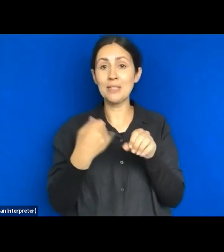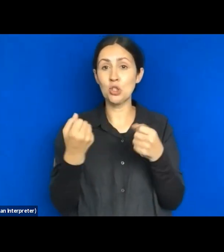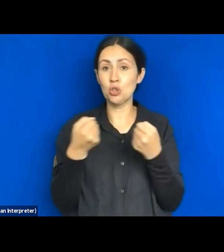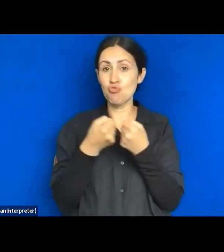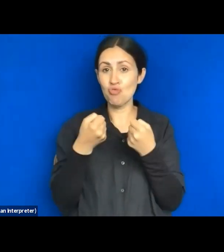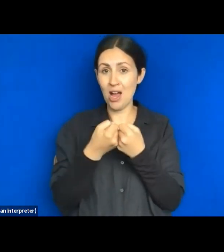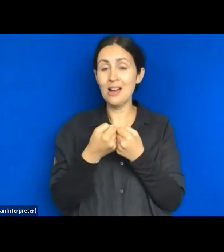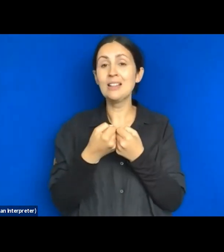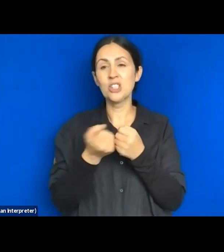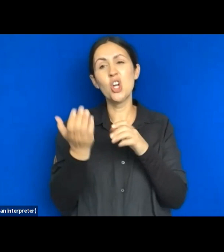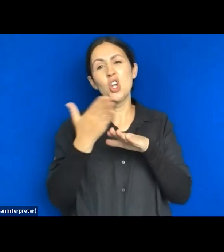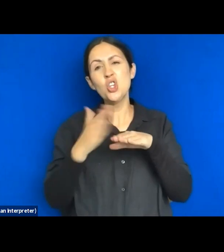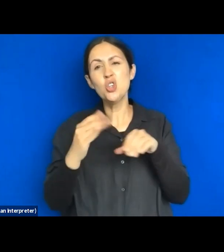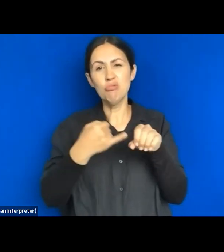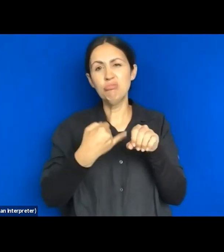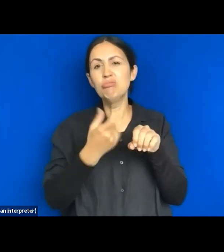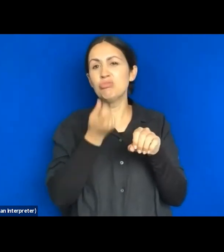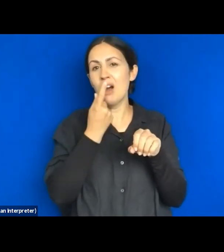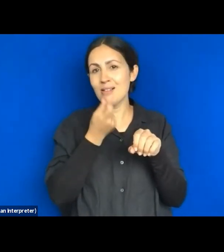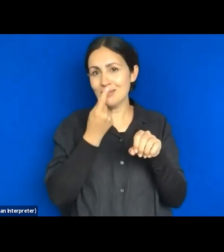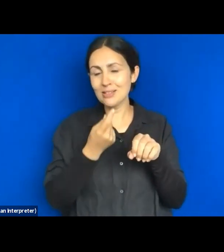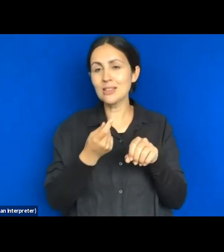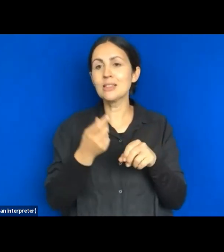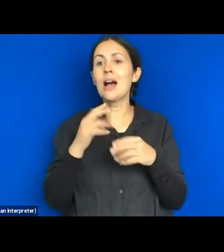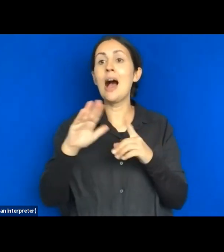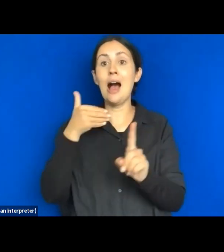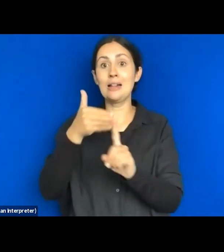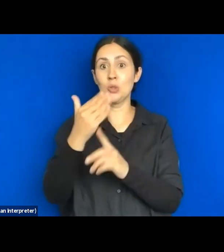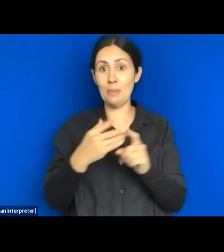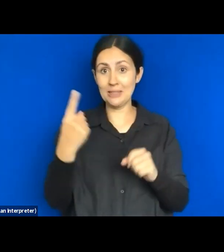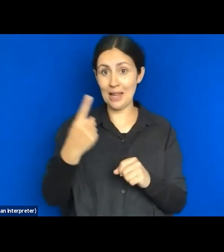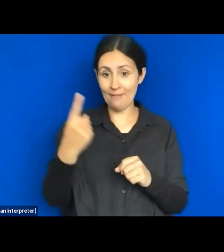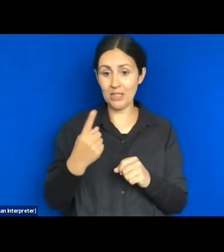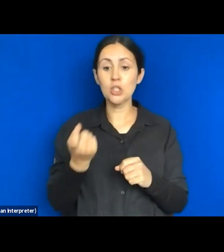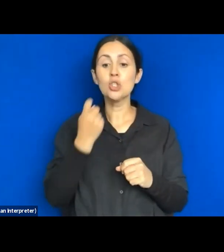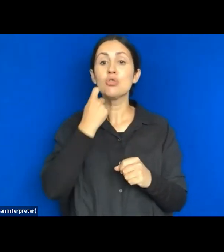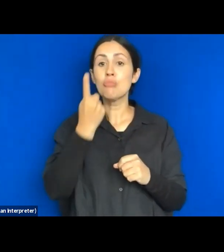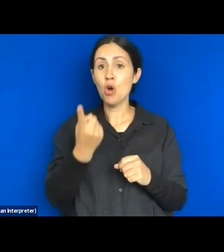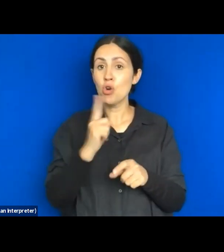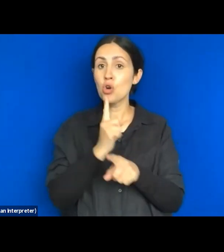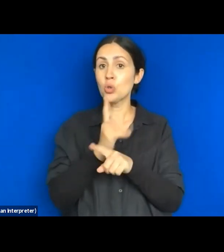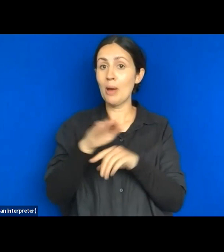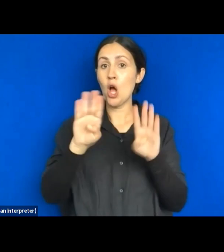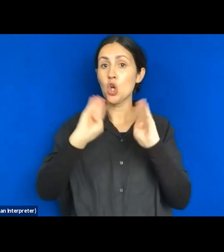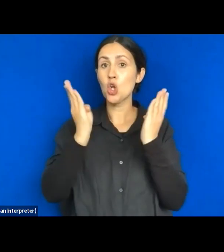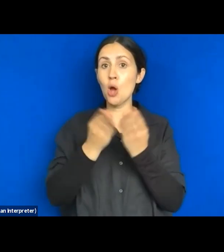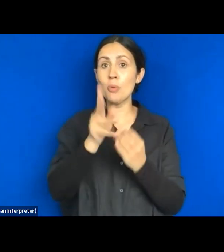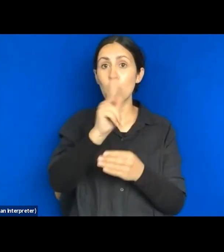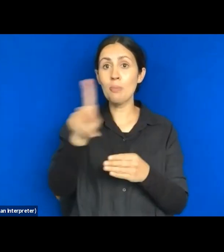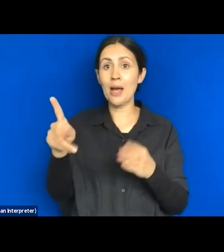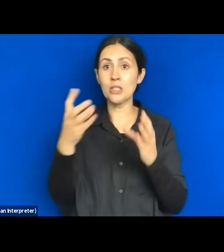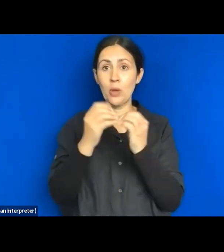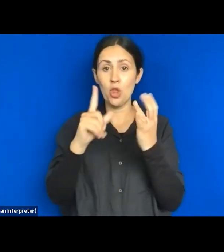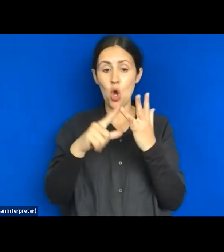psychedelics and new drug treatments, and that will continue until 11:30. Tomorrow it's global patterns in opioid dependence and